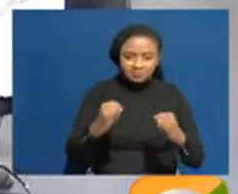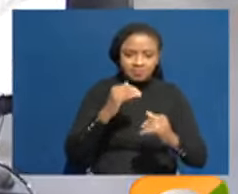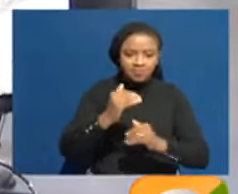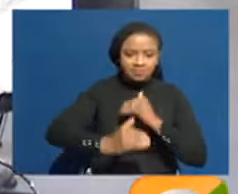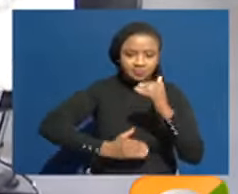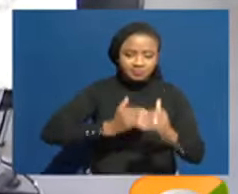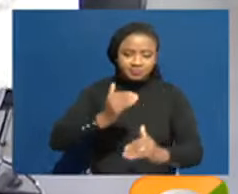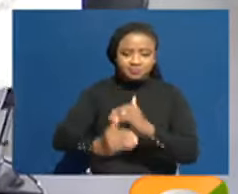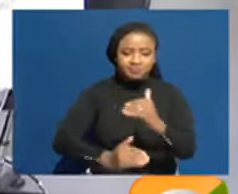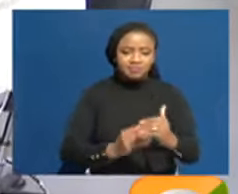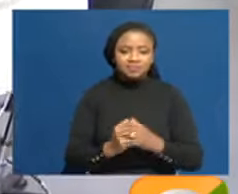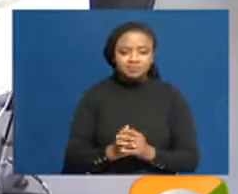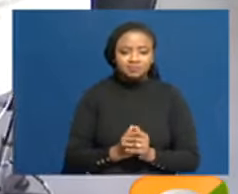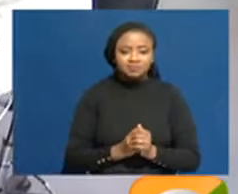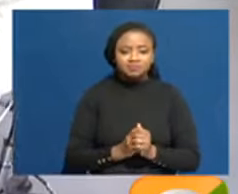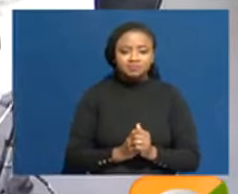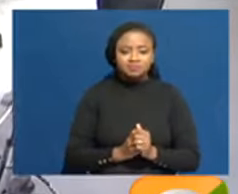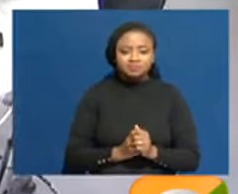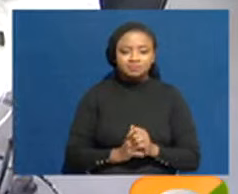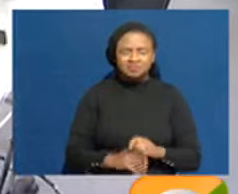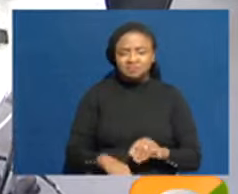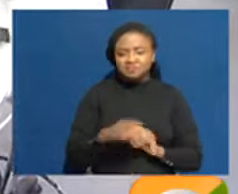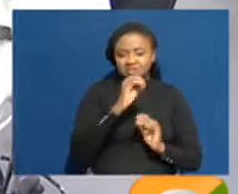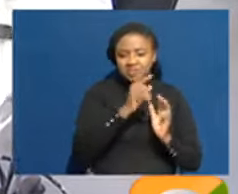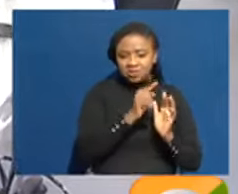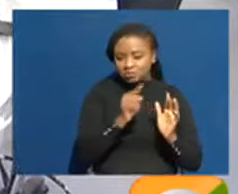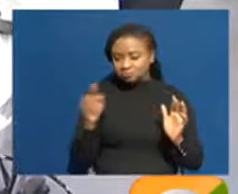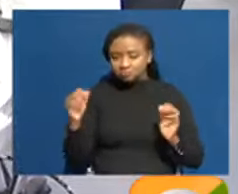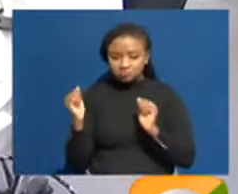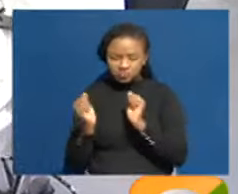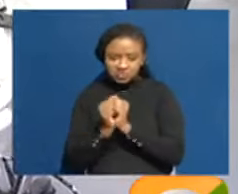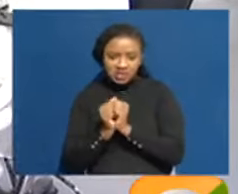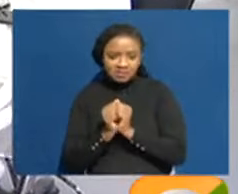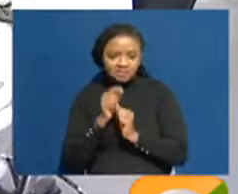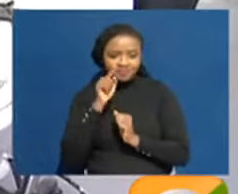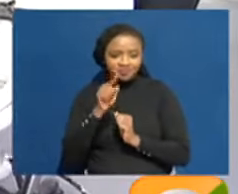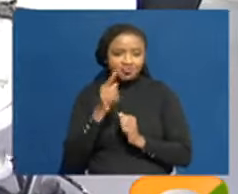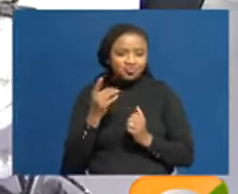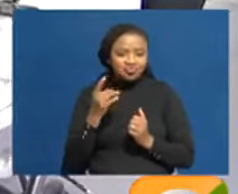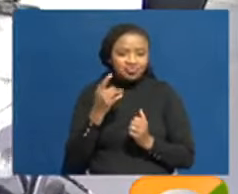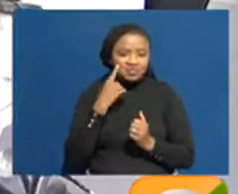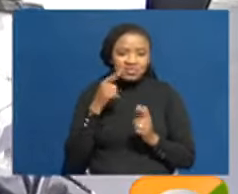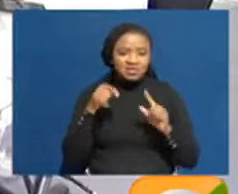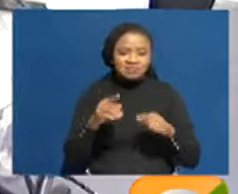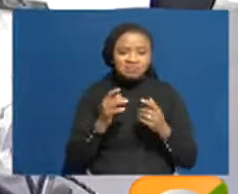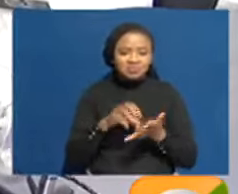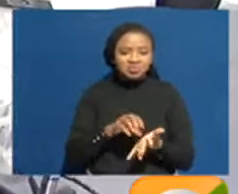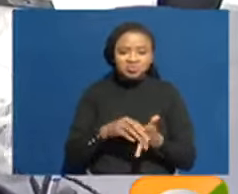Senior Counsel, on a scale of 0 to 10, where would you put 6.